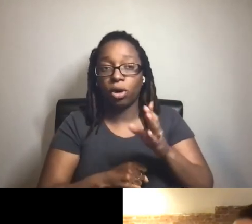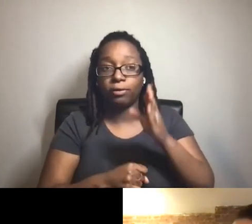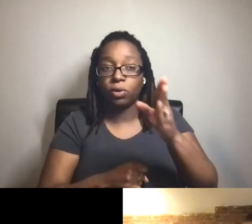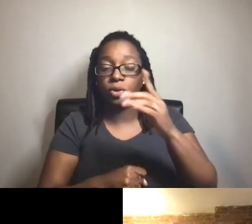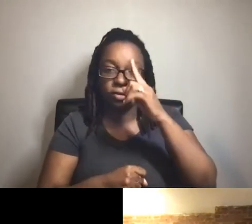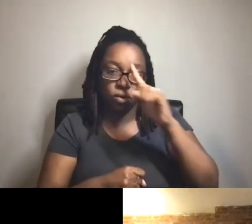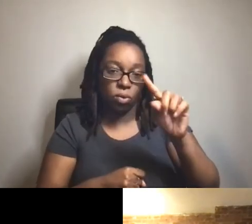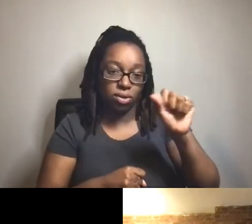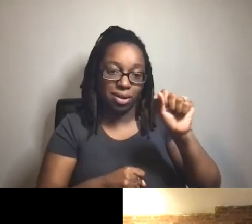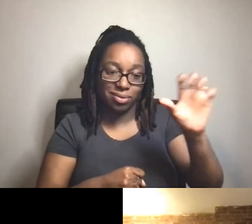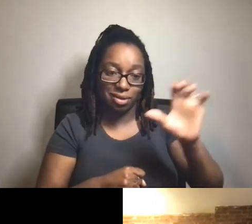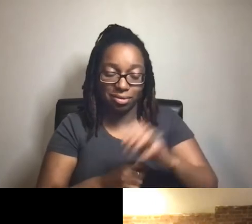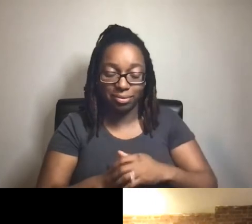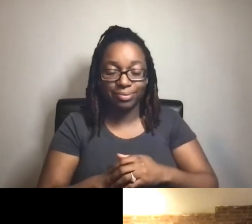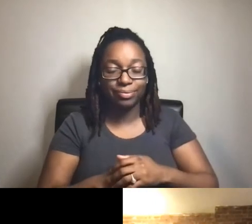Yep.